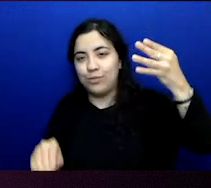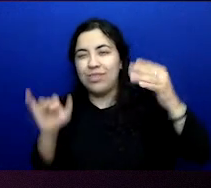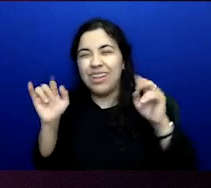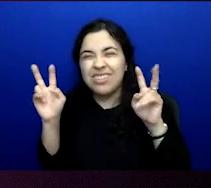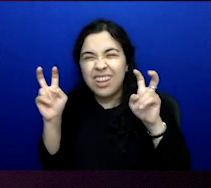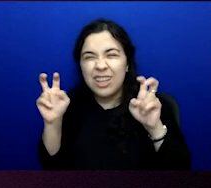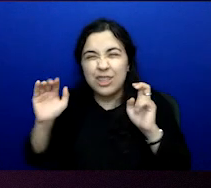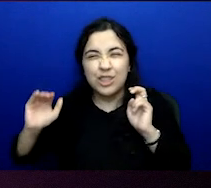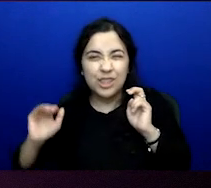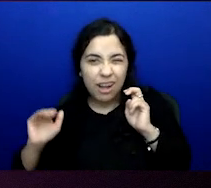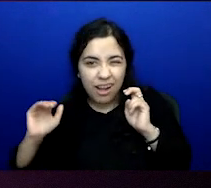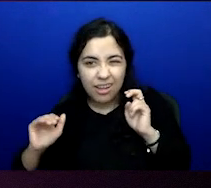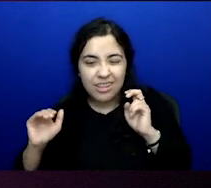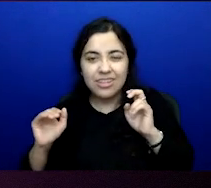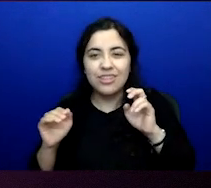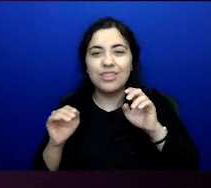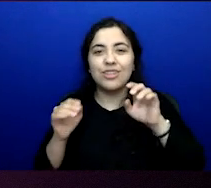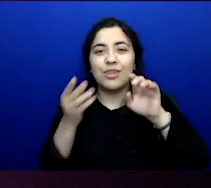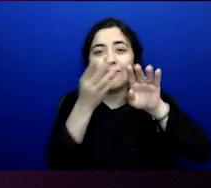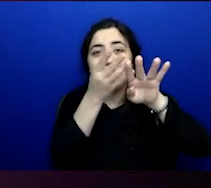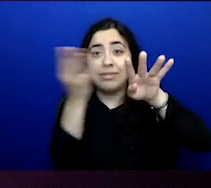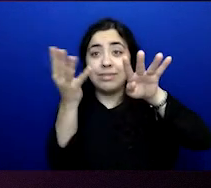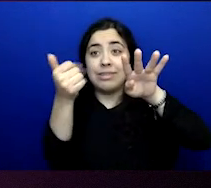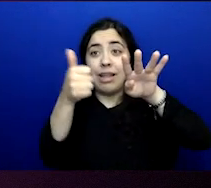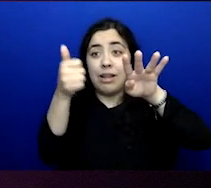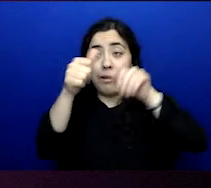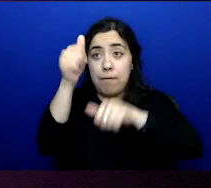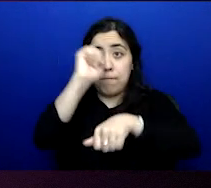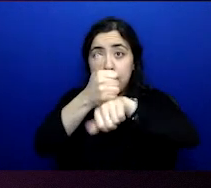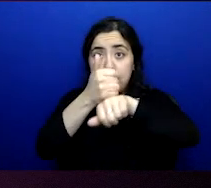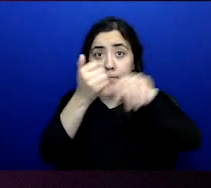another modular pipeline. It's the problem